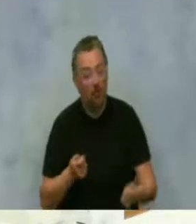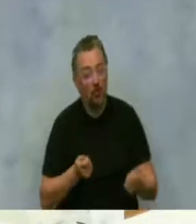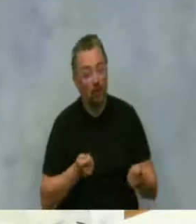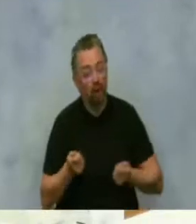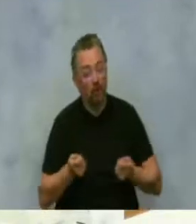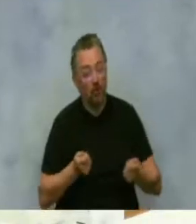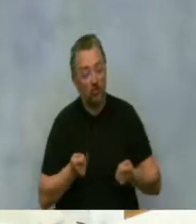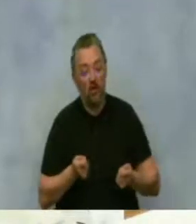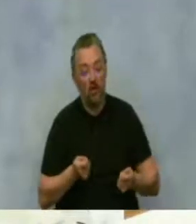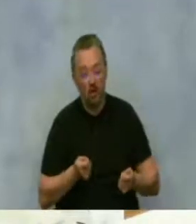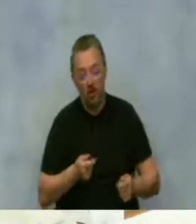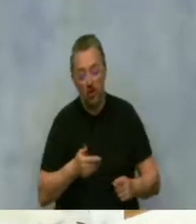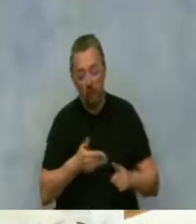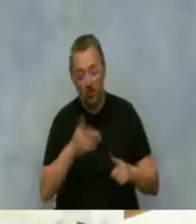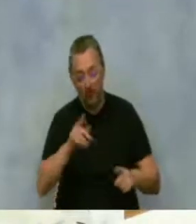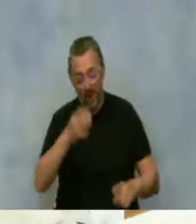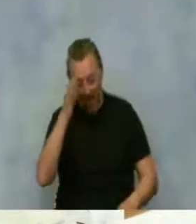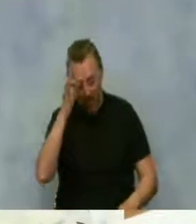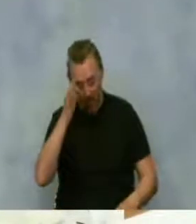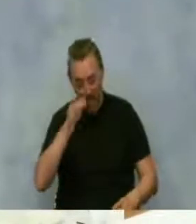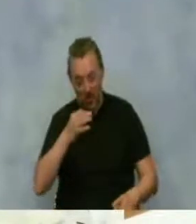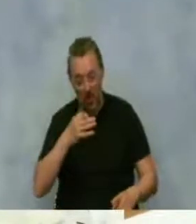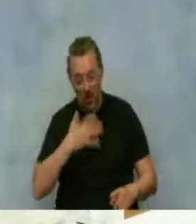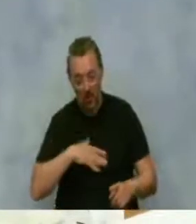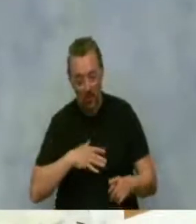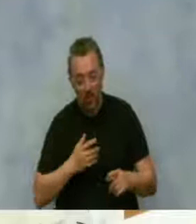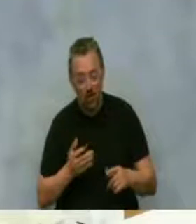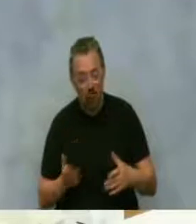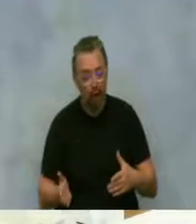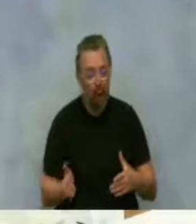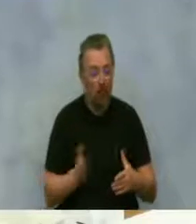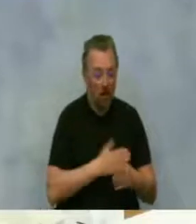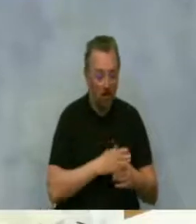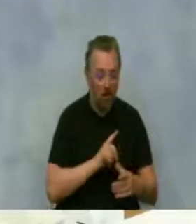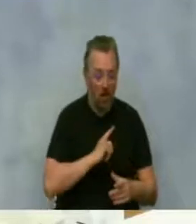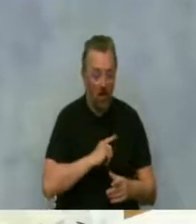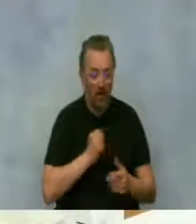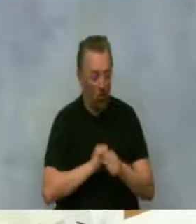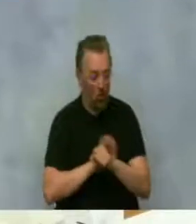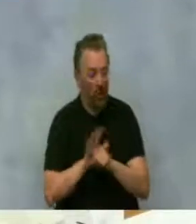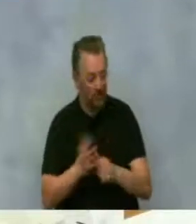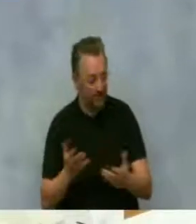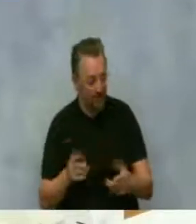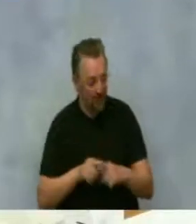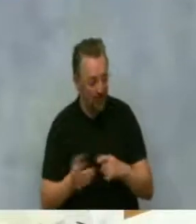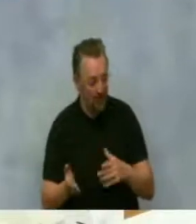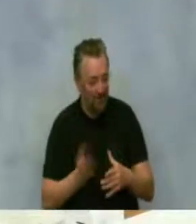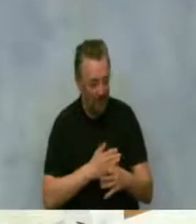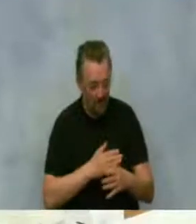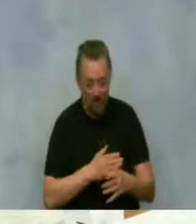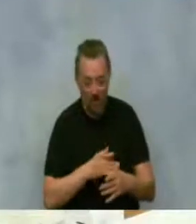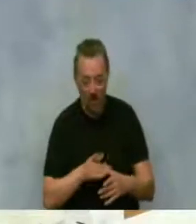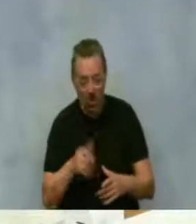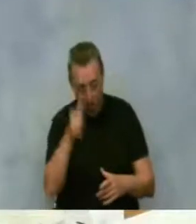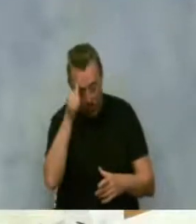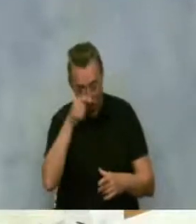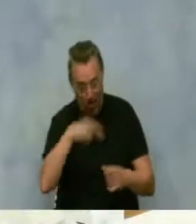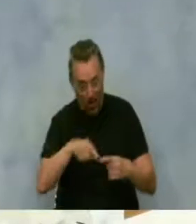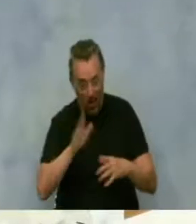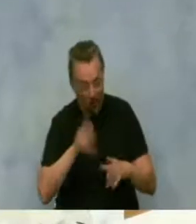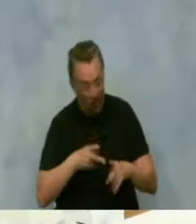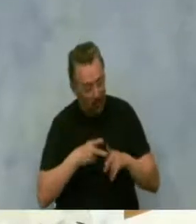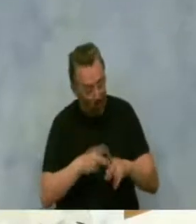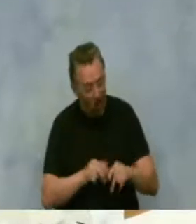are continuing to work to recover from the impact of the COVID-19 pandemic and appreciates the impact on compliance